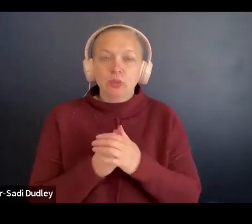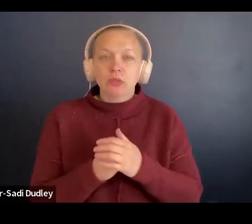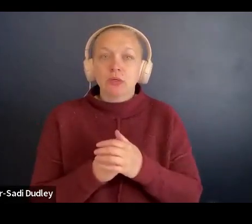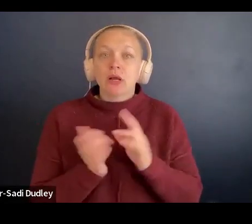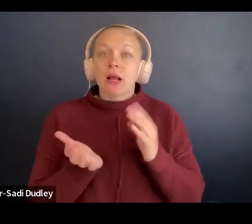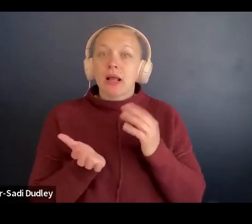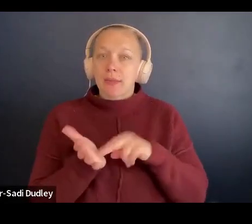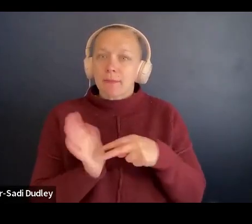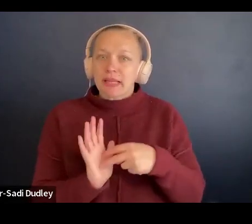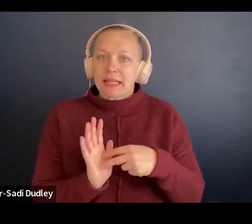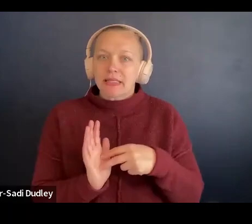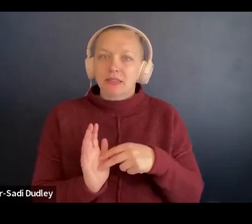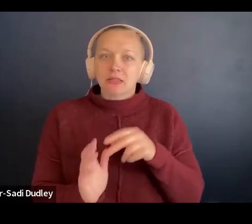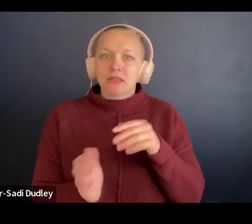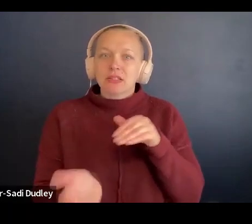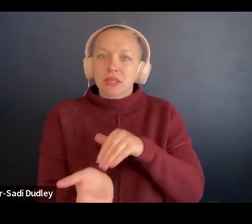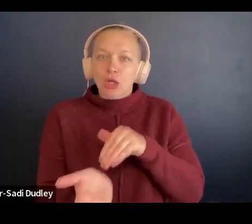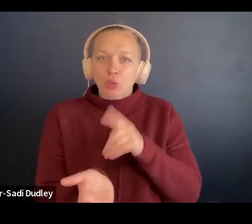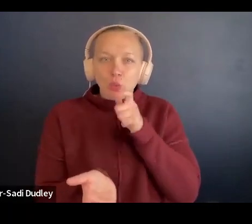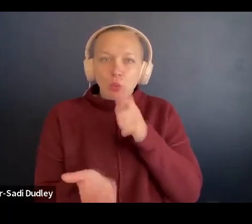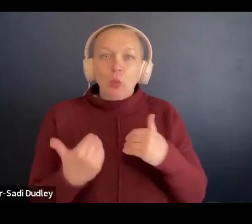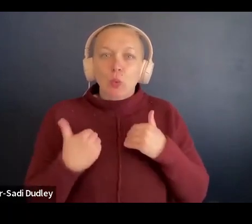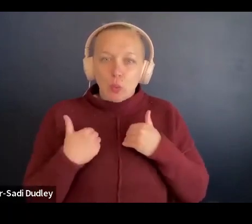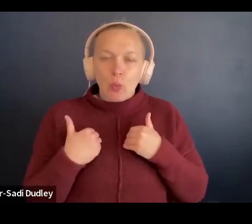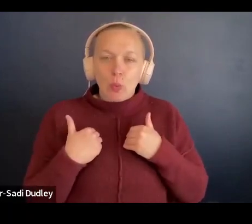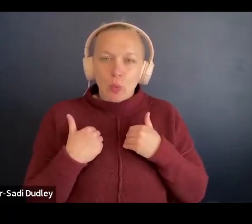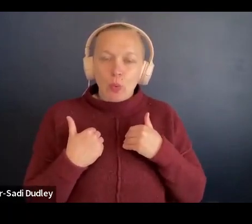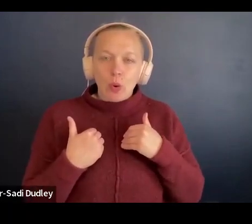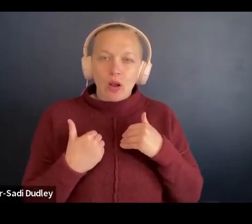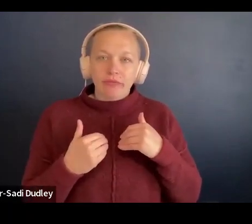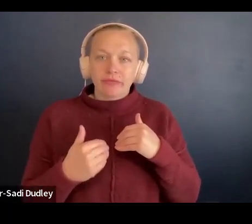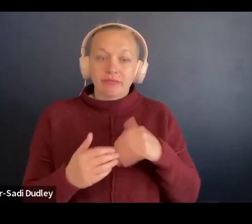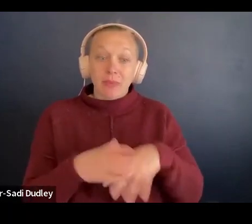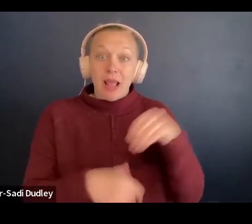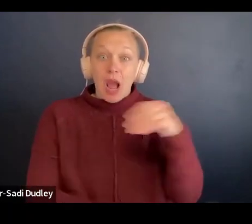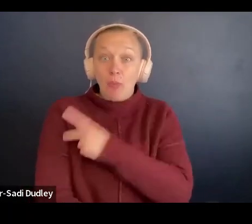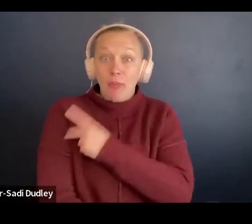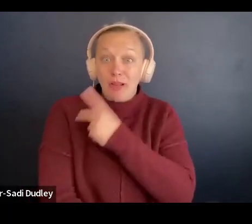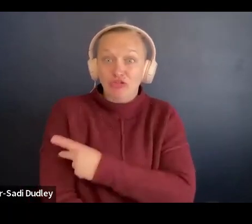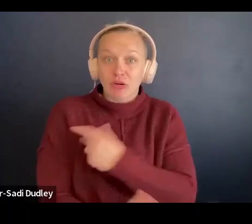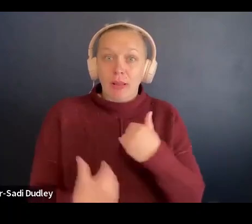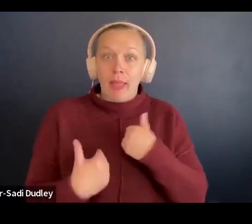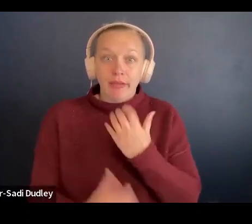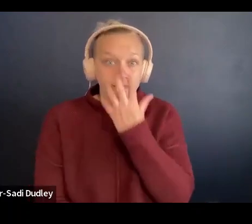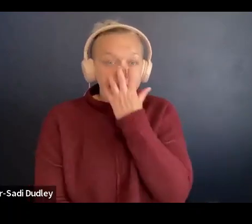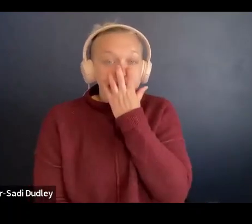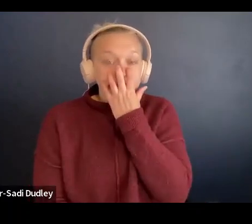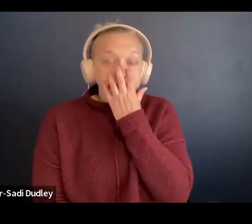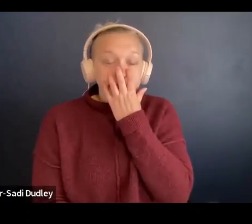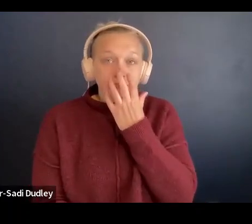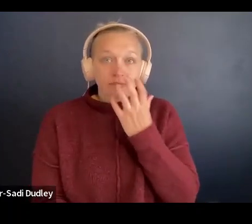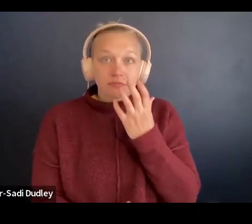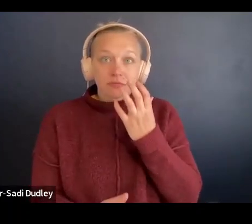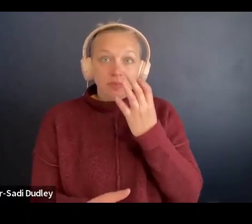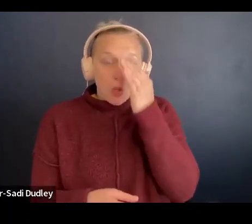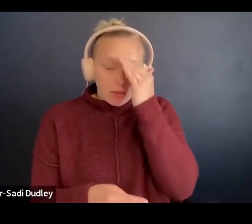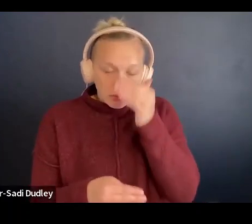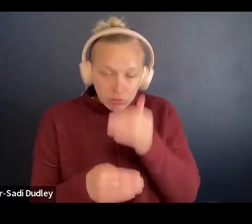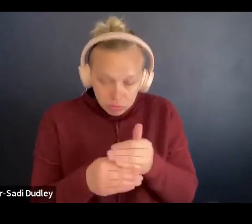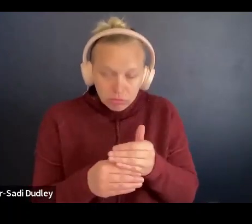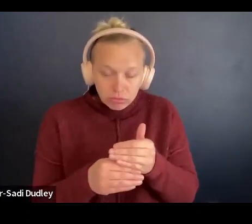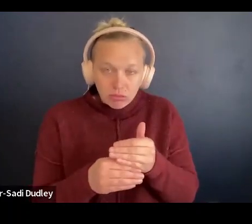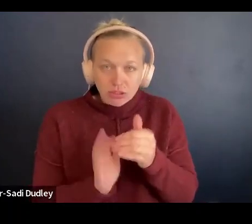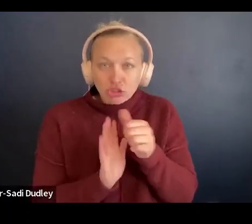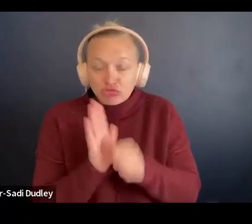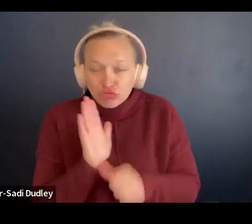perform an outpatient procedure which involves anesthesia. You'll want to ensure that you give a copy to each person you